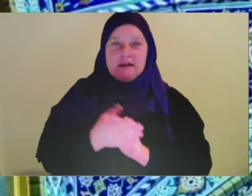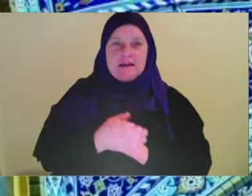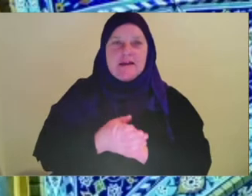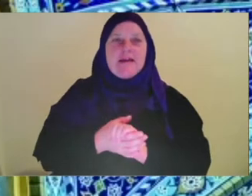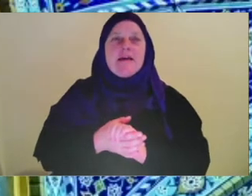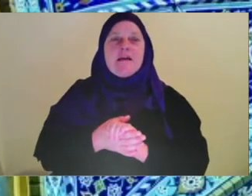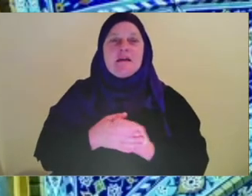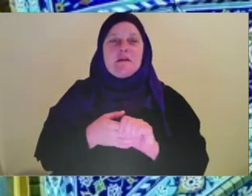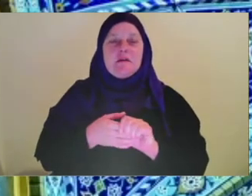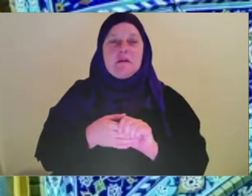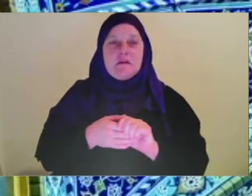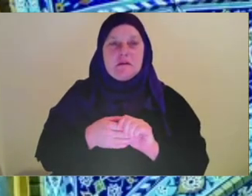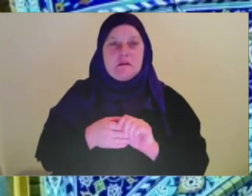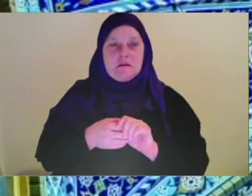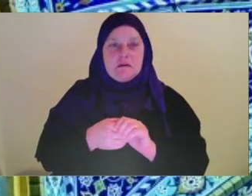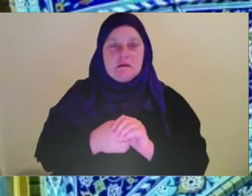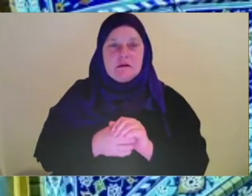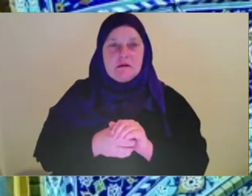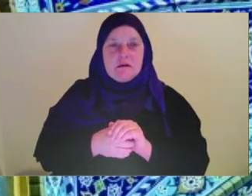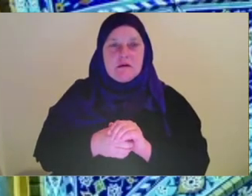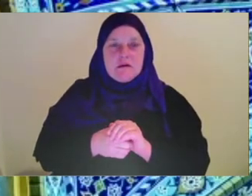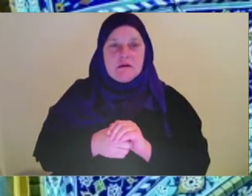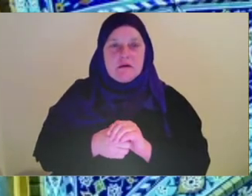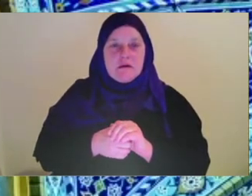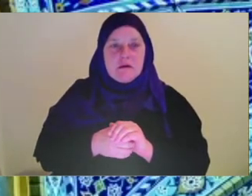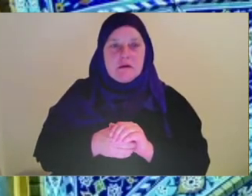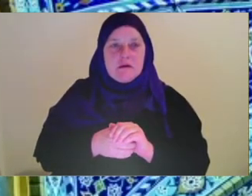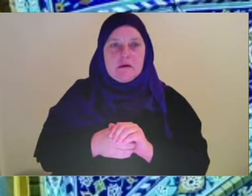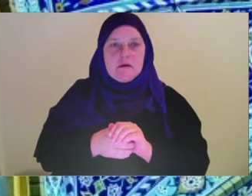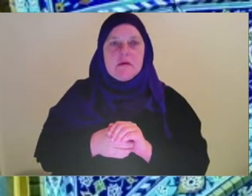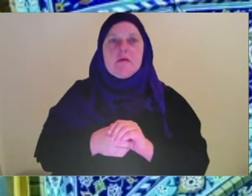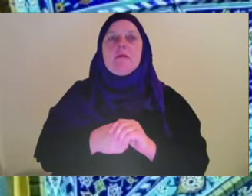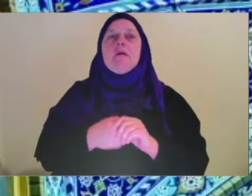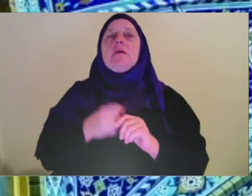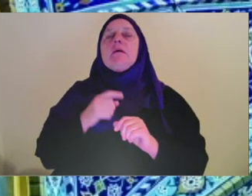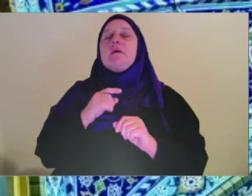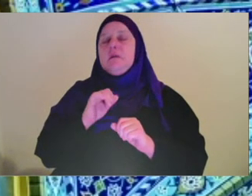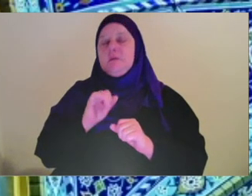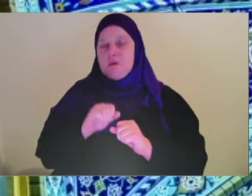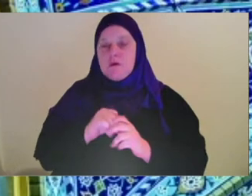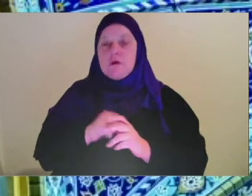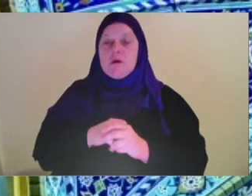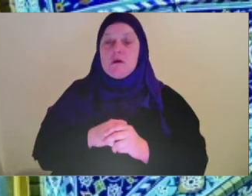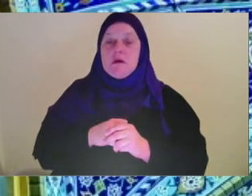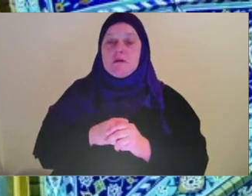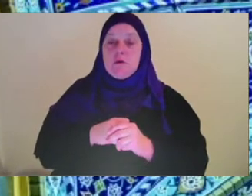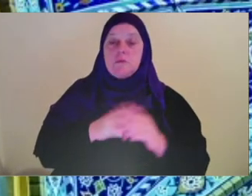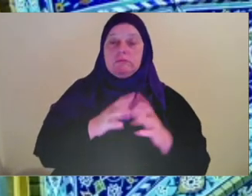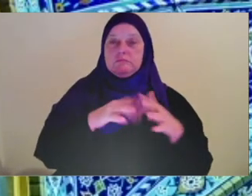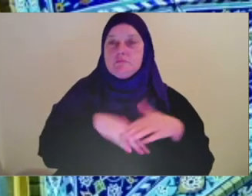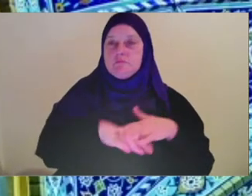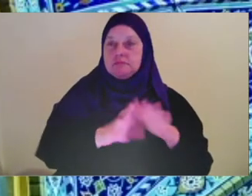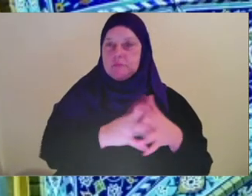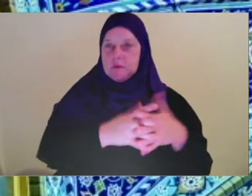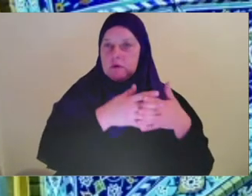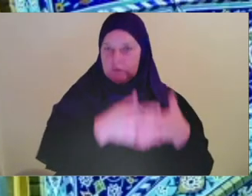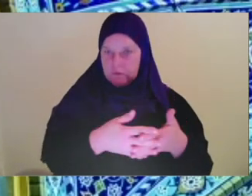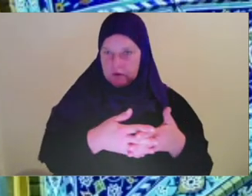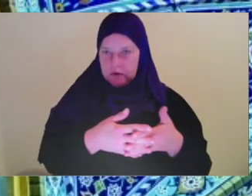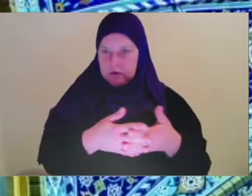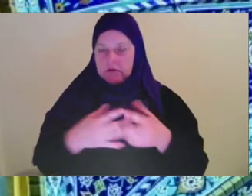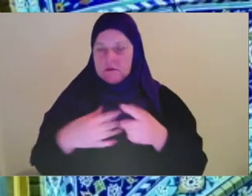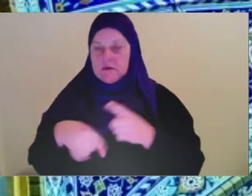for the Khums is in Surah Al-Anfal. A'udhu billahi minash shaitanir rajim. Fa'lamu annama ghanimtum min shay fa anna